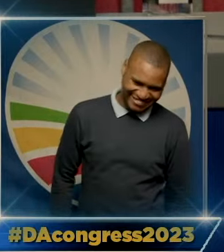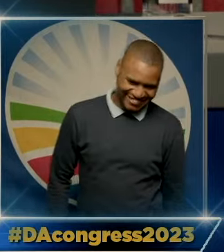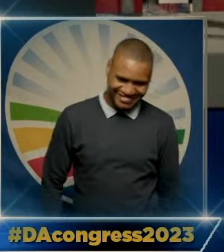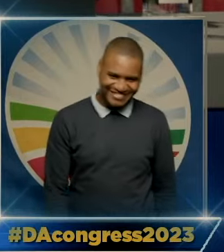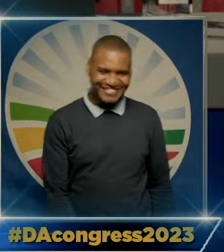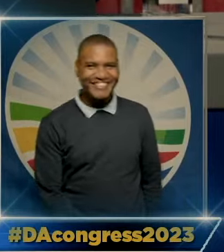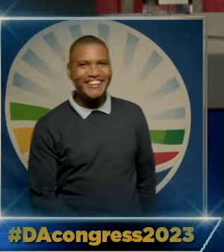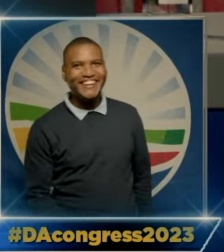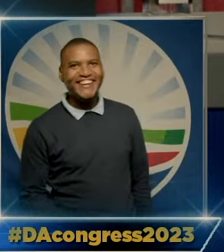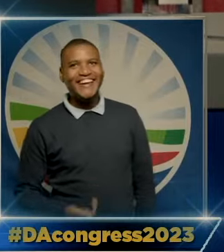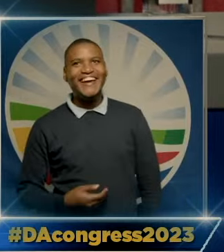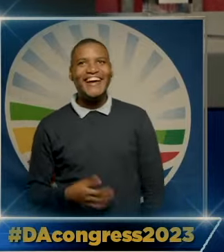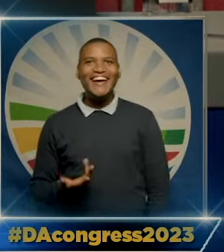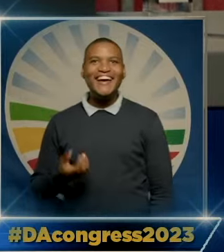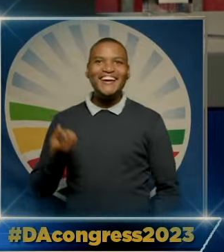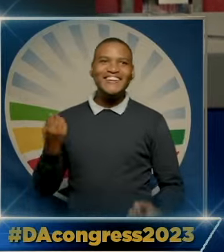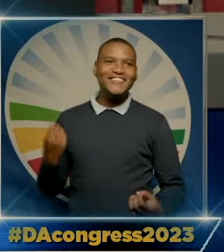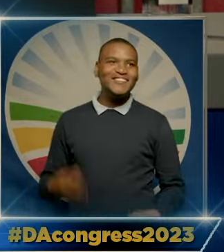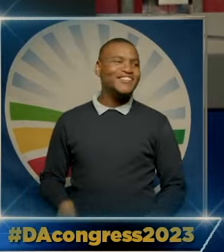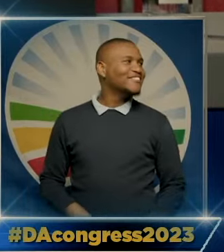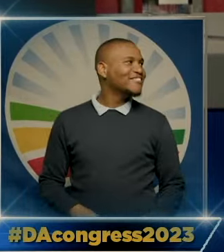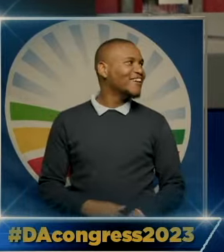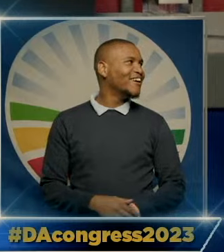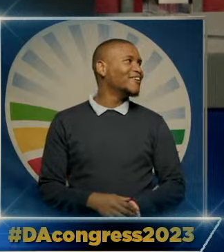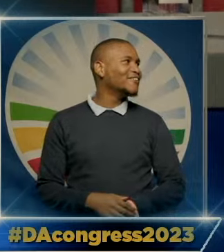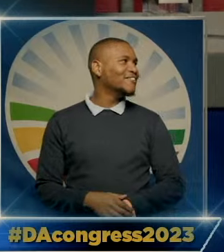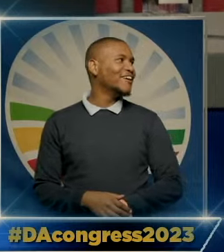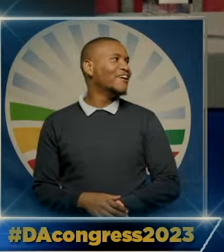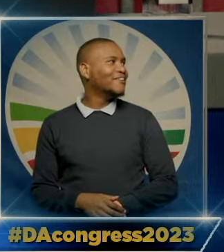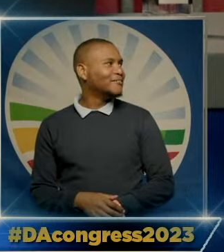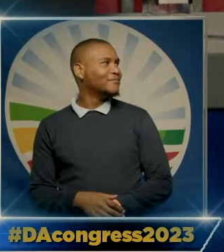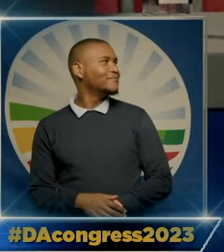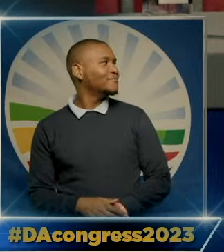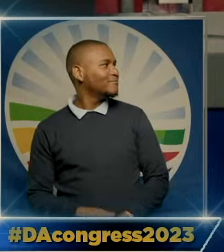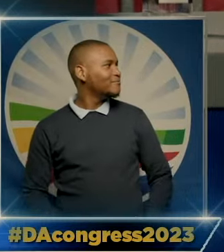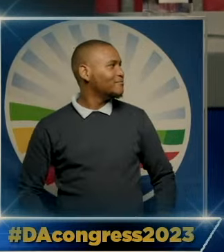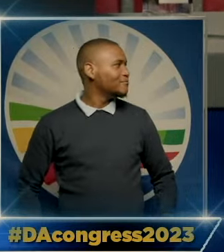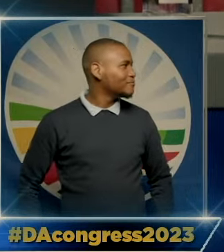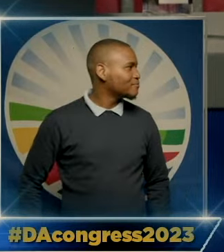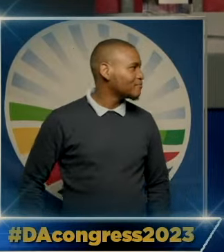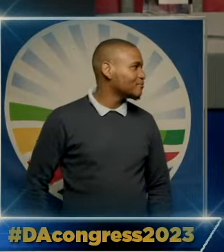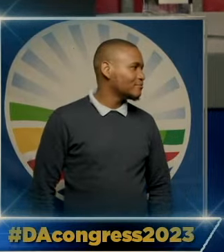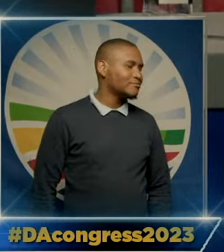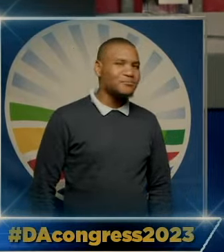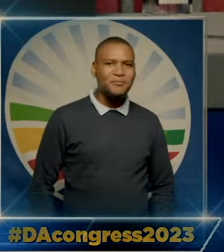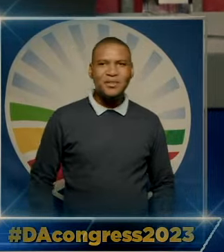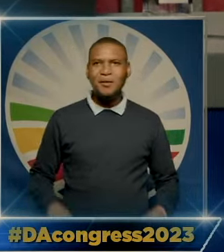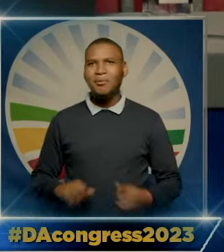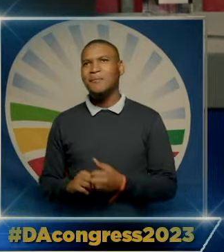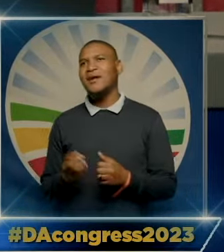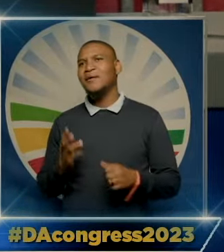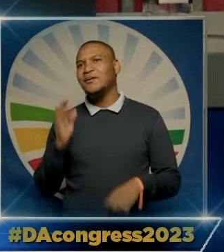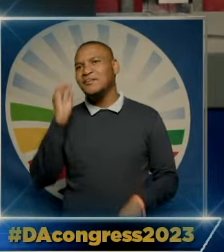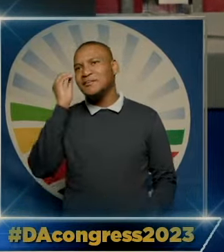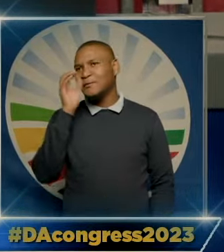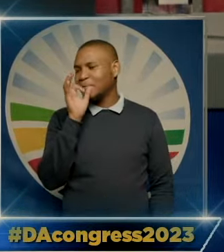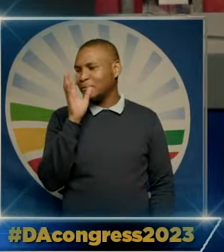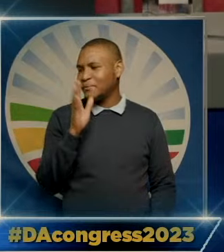away. Welcome to the DA's Federal Congress 2023. Our theme for